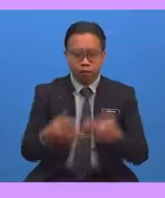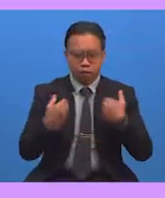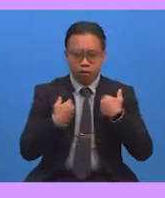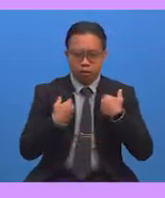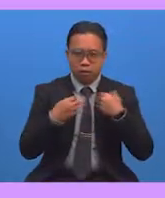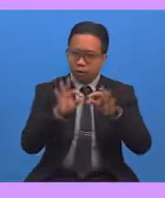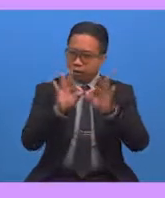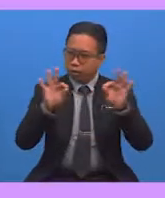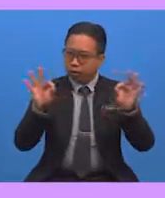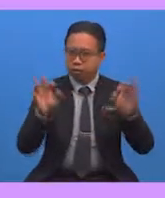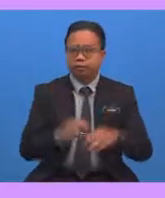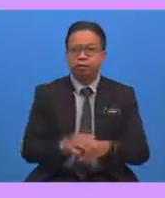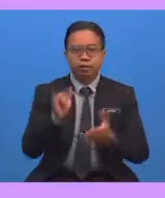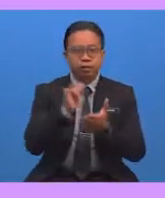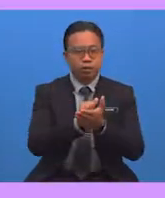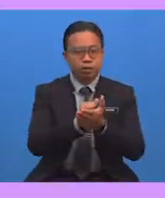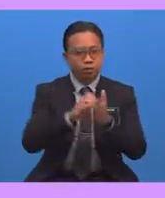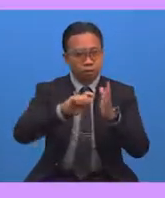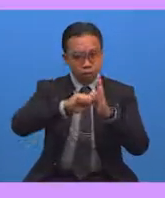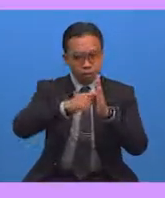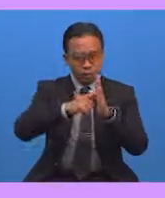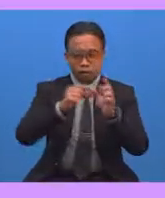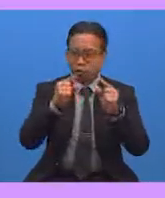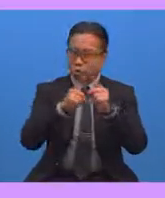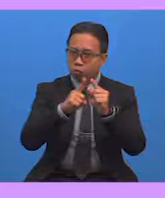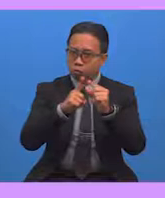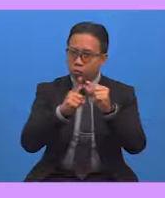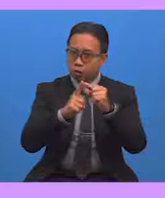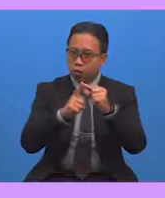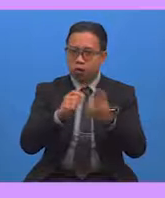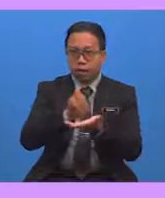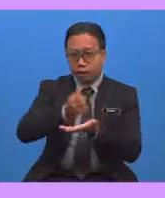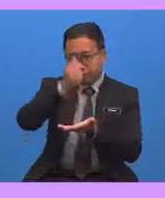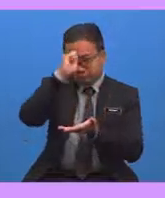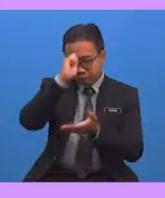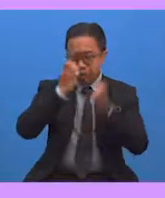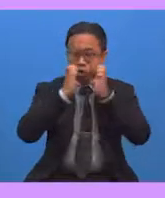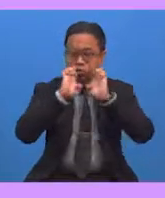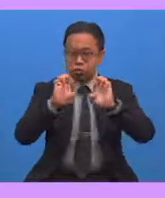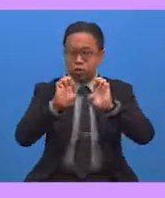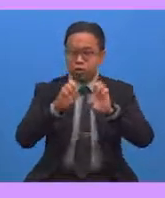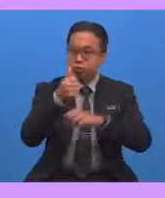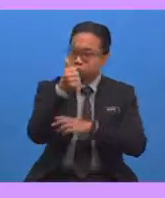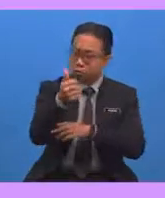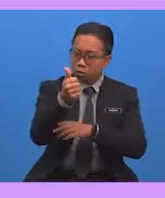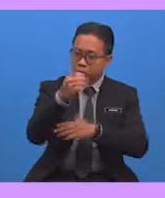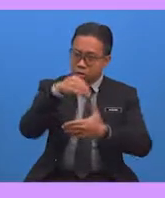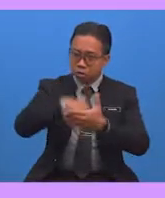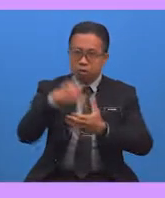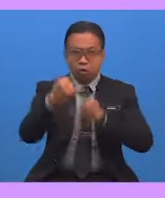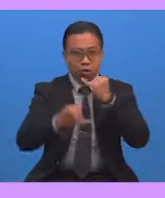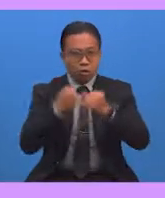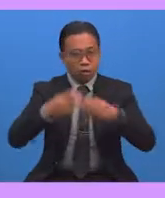blogger. So, these keywords, academic excellence guarantees a successful life,